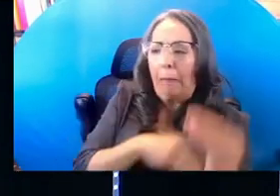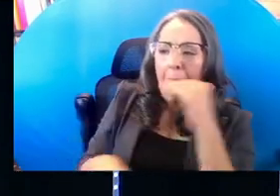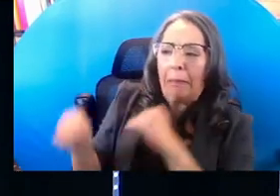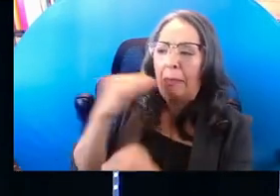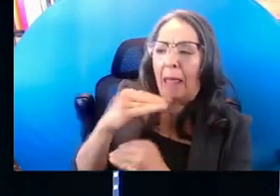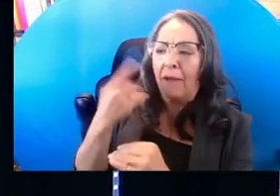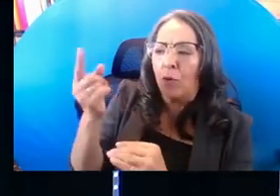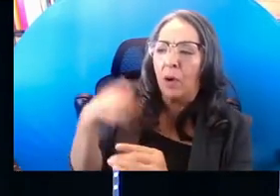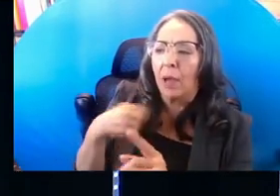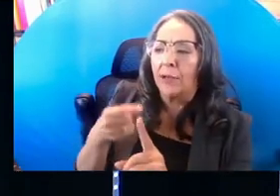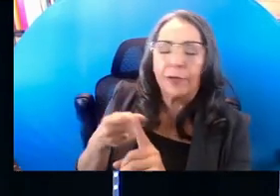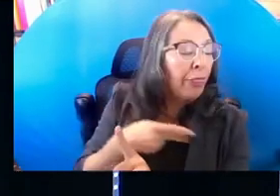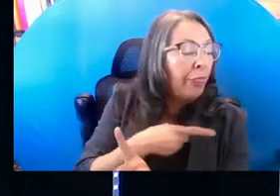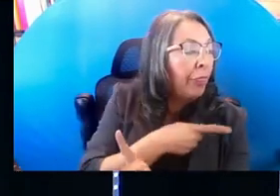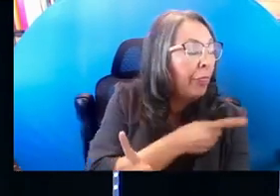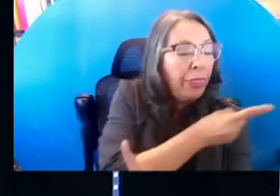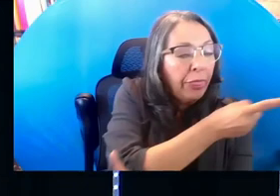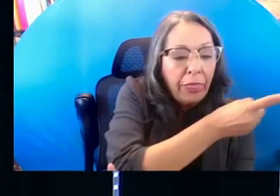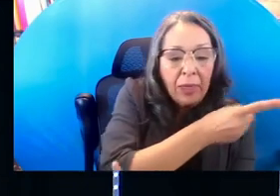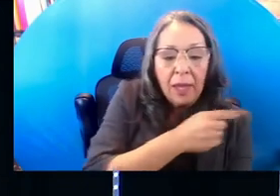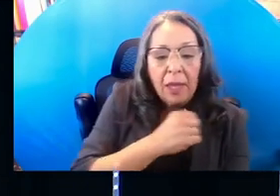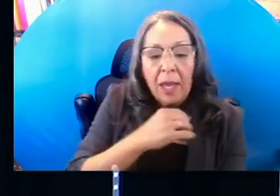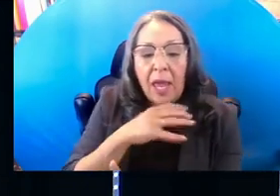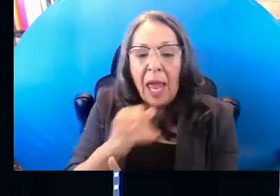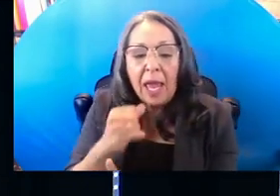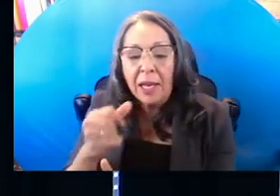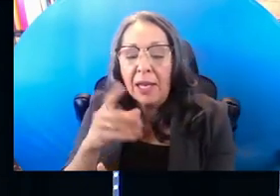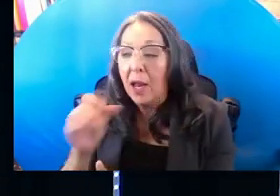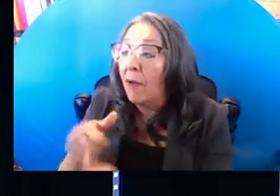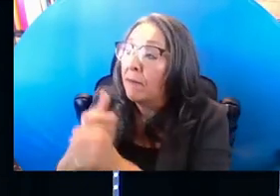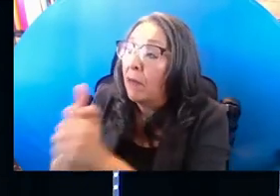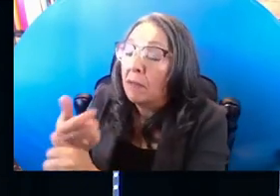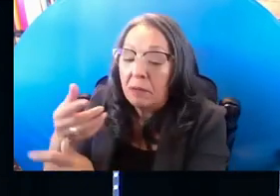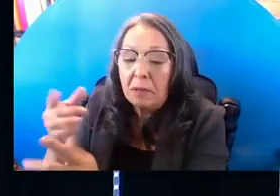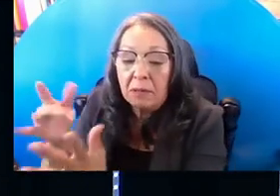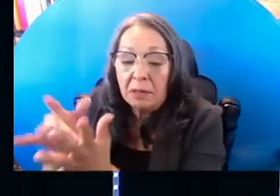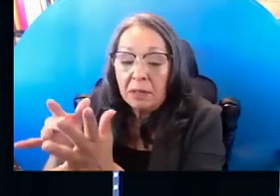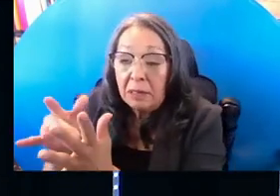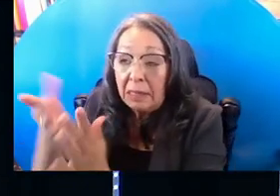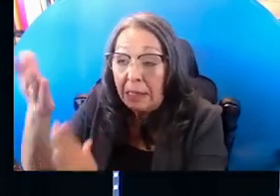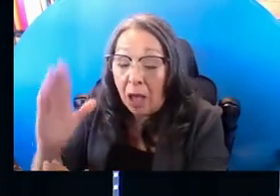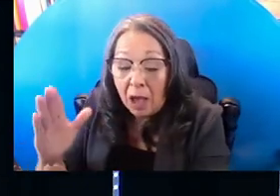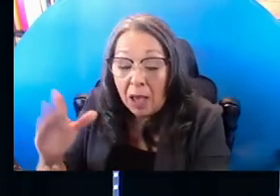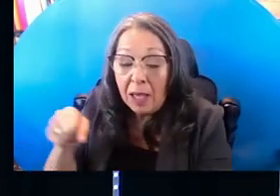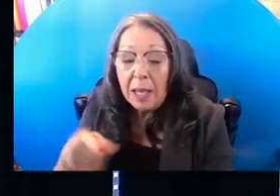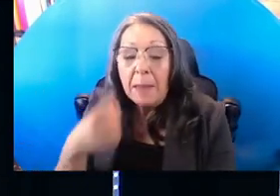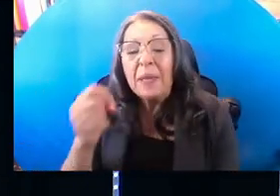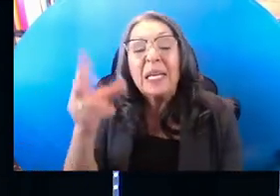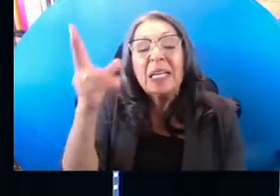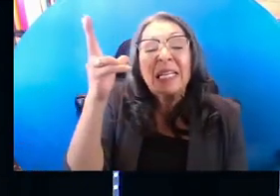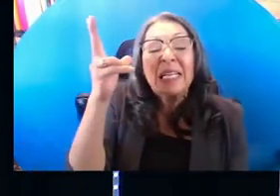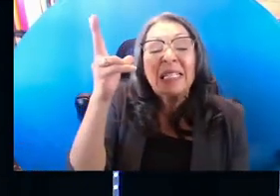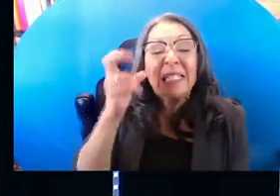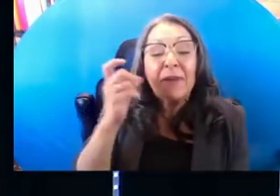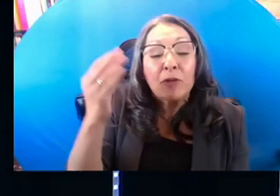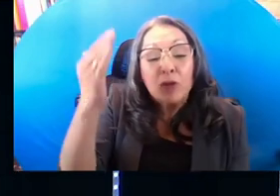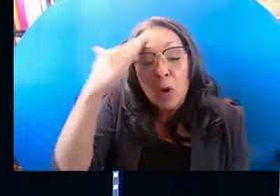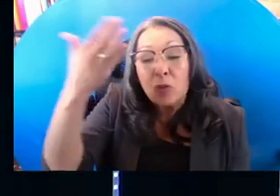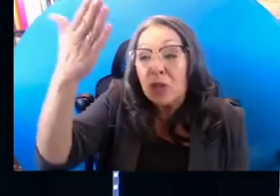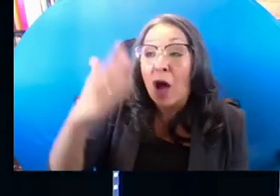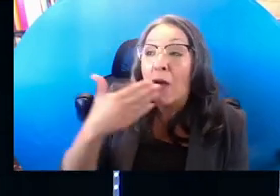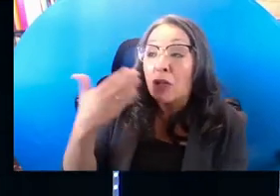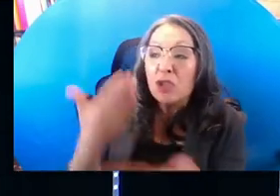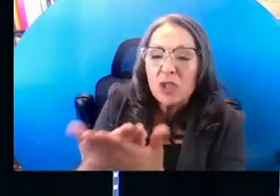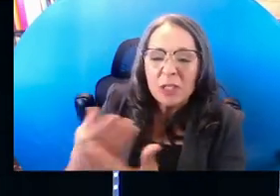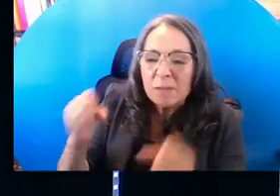off track of what God is doing in our hearts and our lives because he knows that God is good and that God is powerful and that if God takes